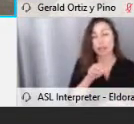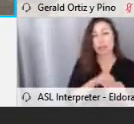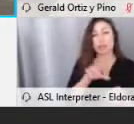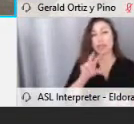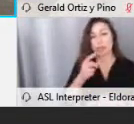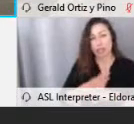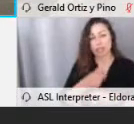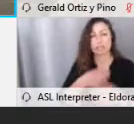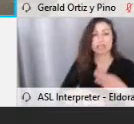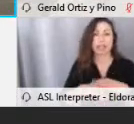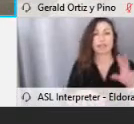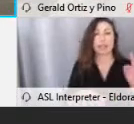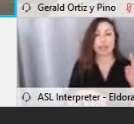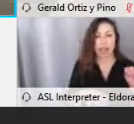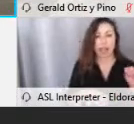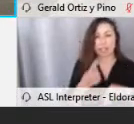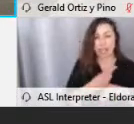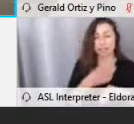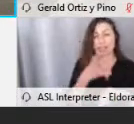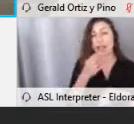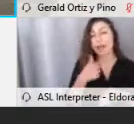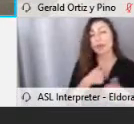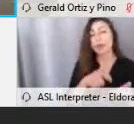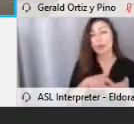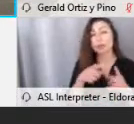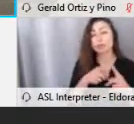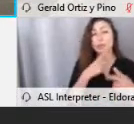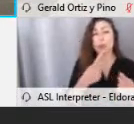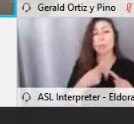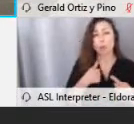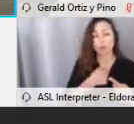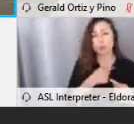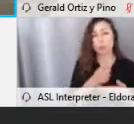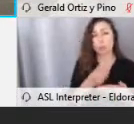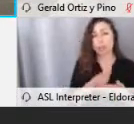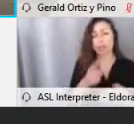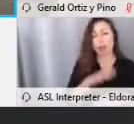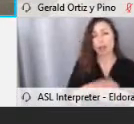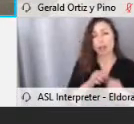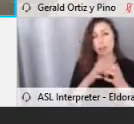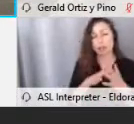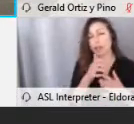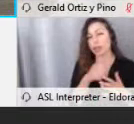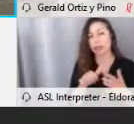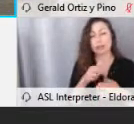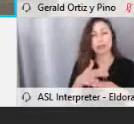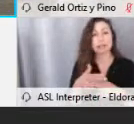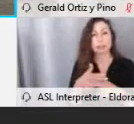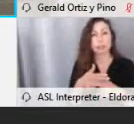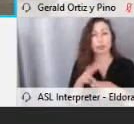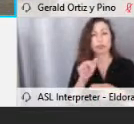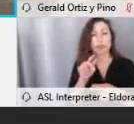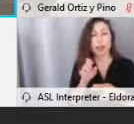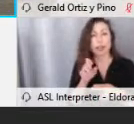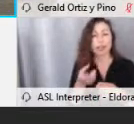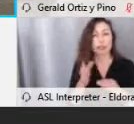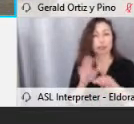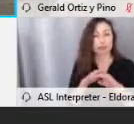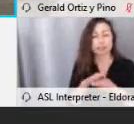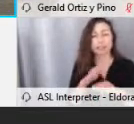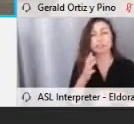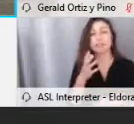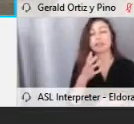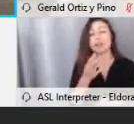30 days instead of 90. We also require that they report to us weekly on the implementation of any of the temporary rate increases,